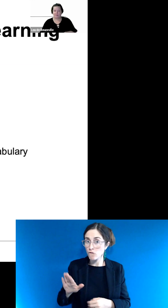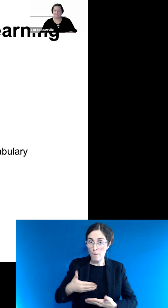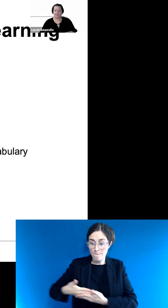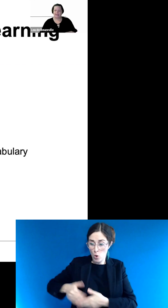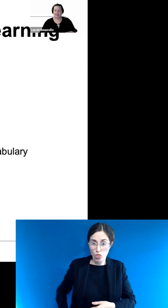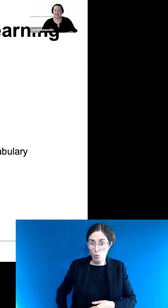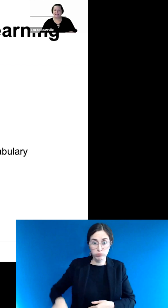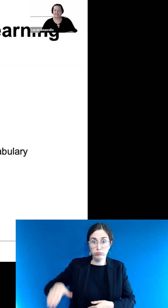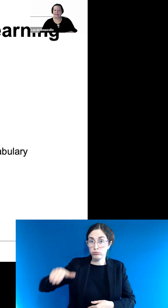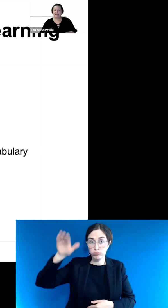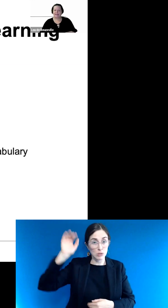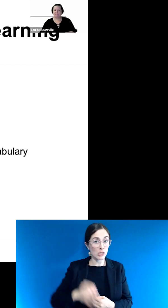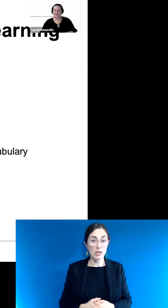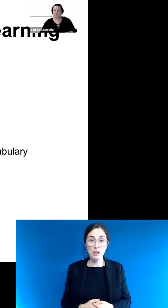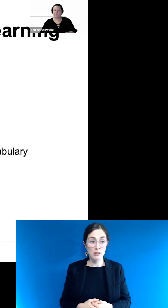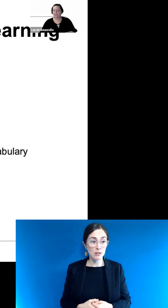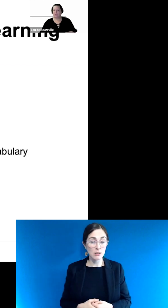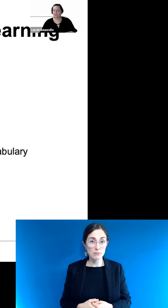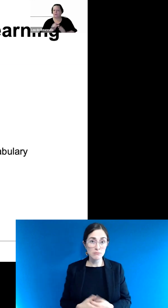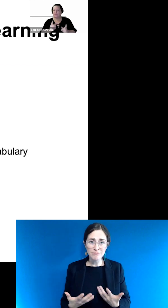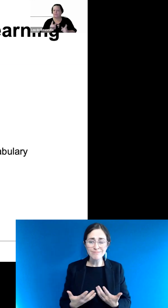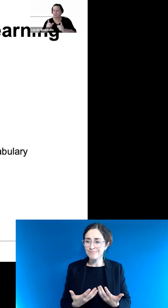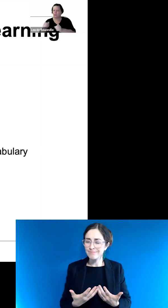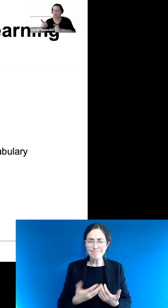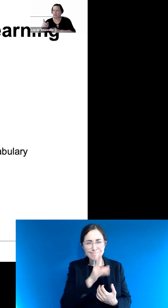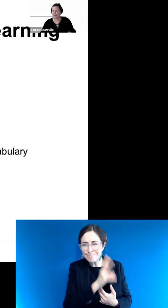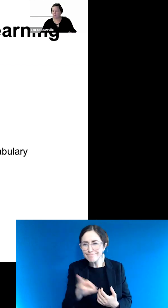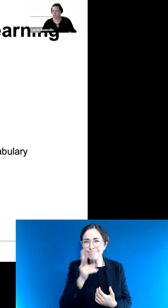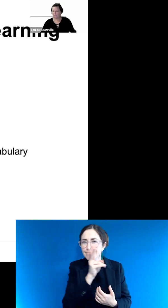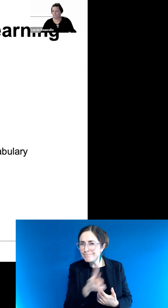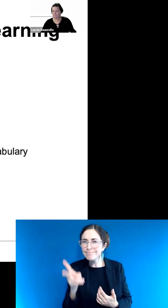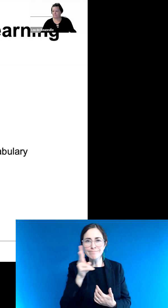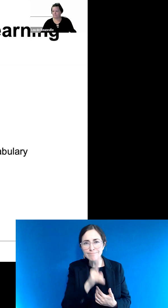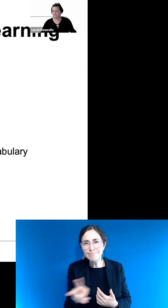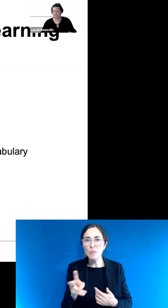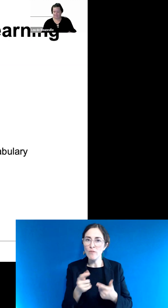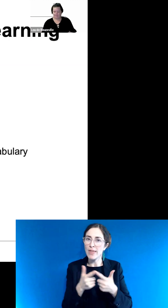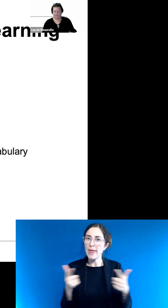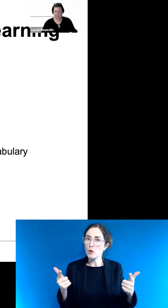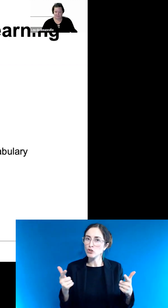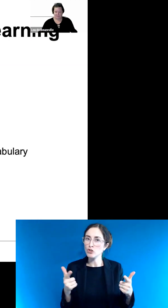time, and containing many repetitions of different chunks of language.